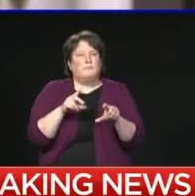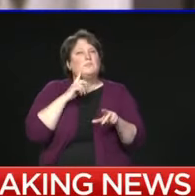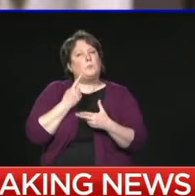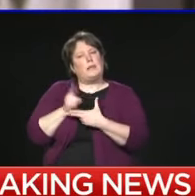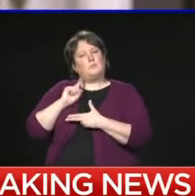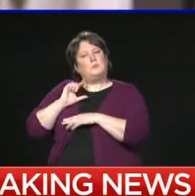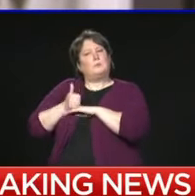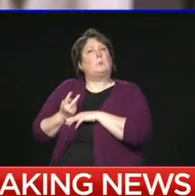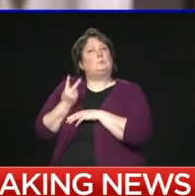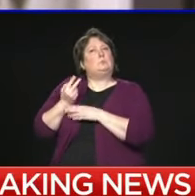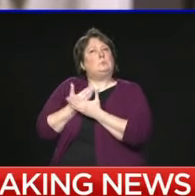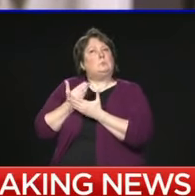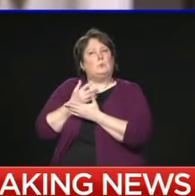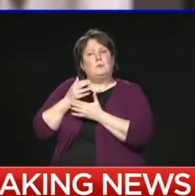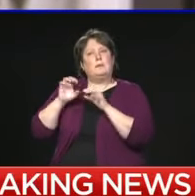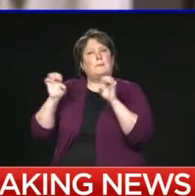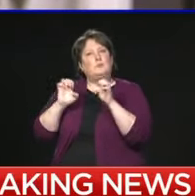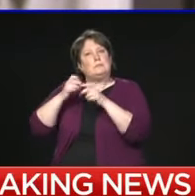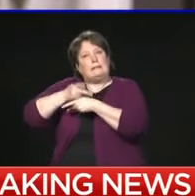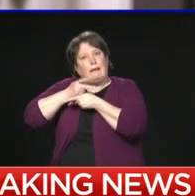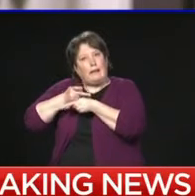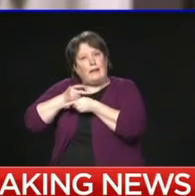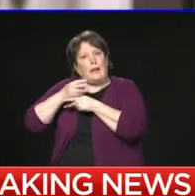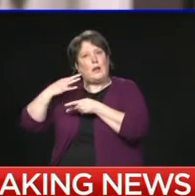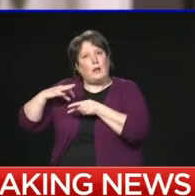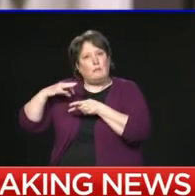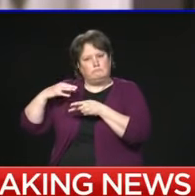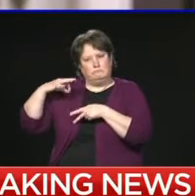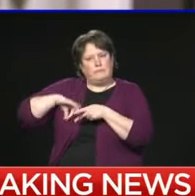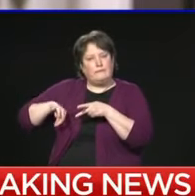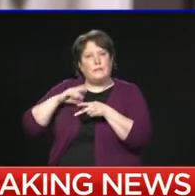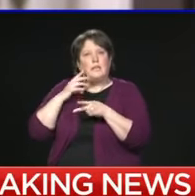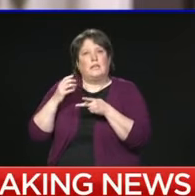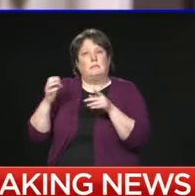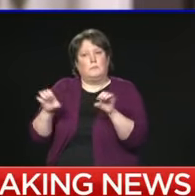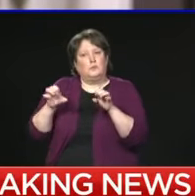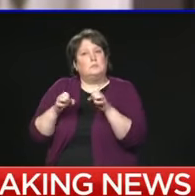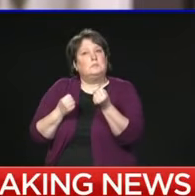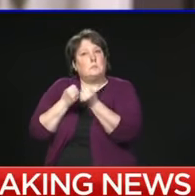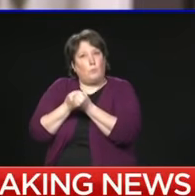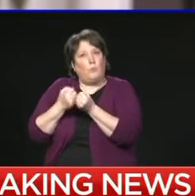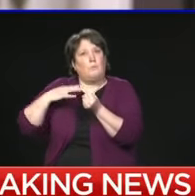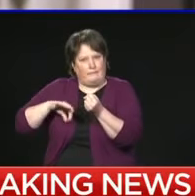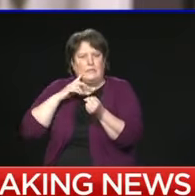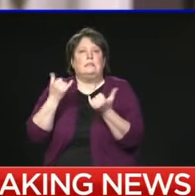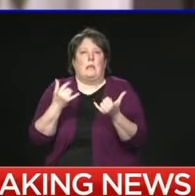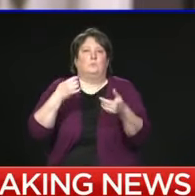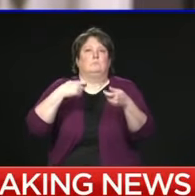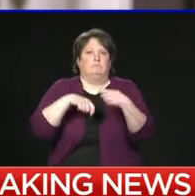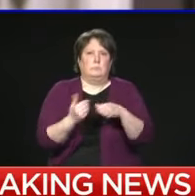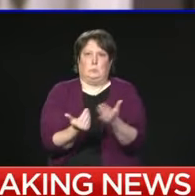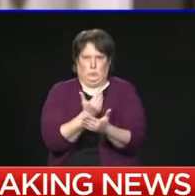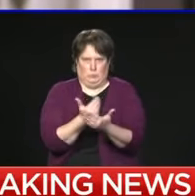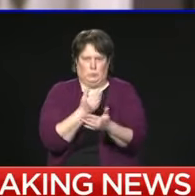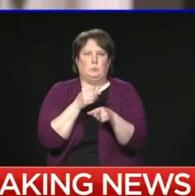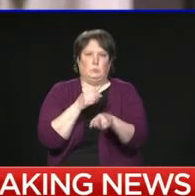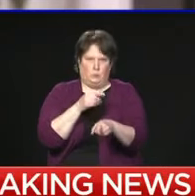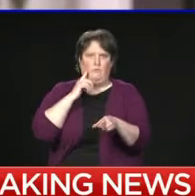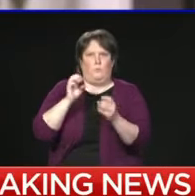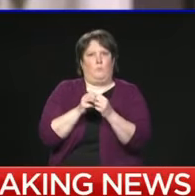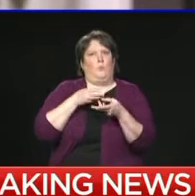last week, the Emergency Care Benefit and the Emergency Support Benefit, in order to streamline the process. Like I said from the